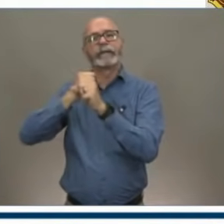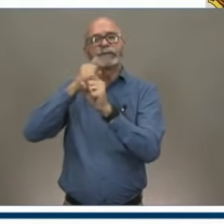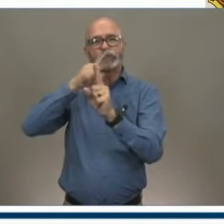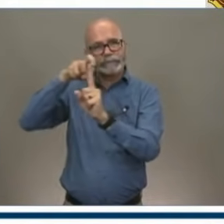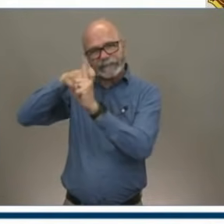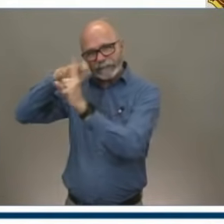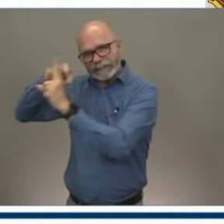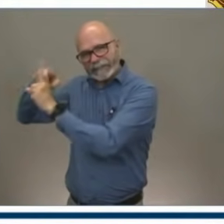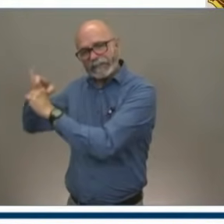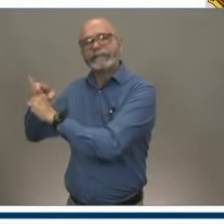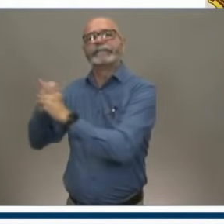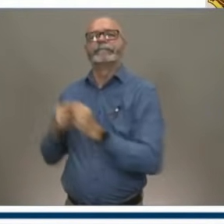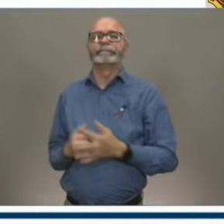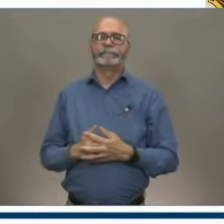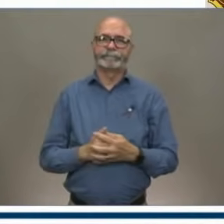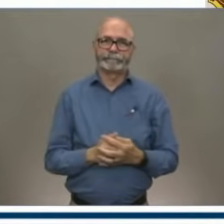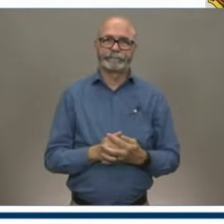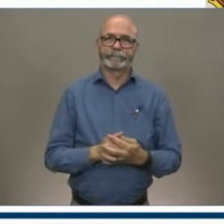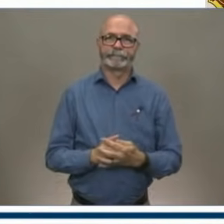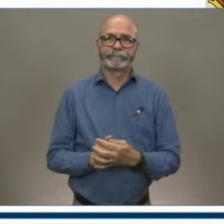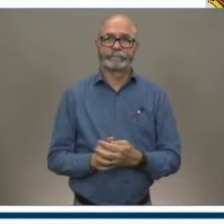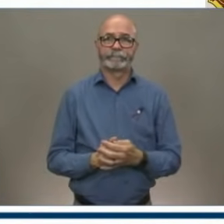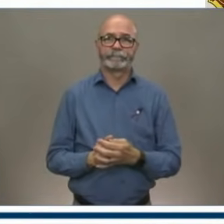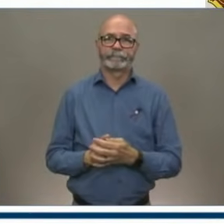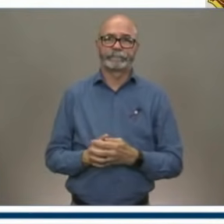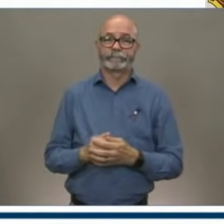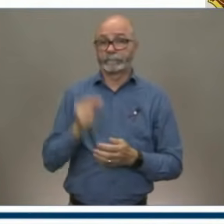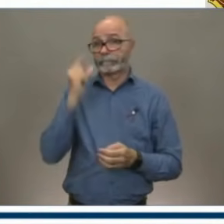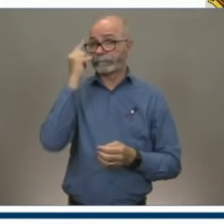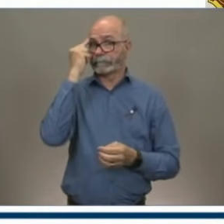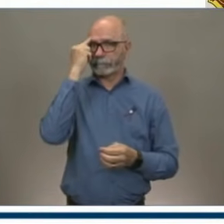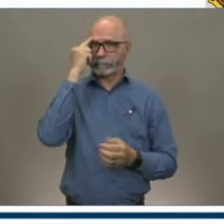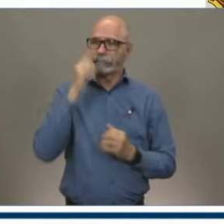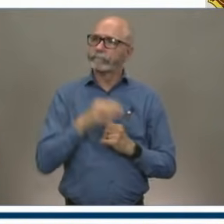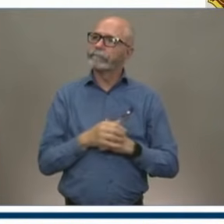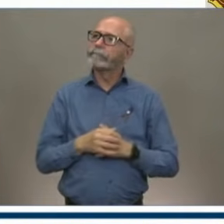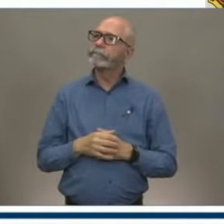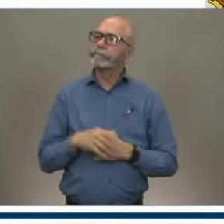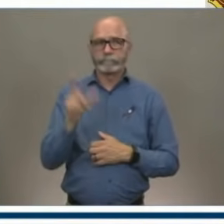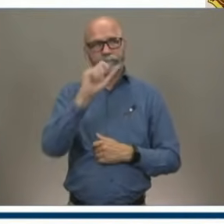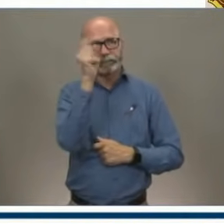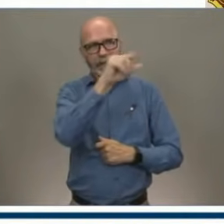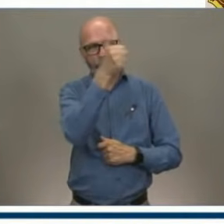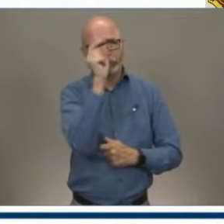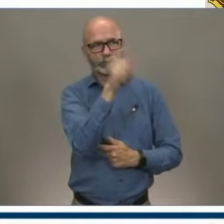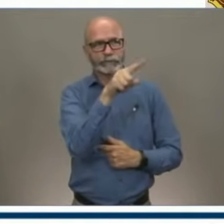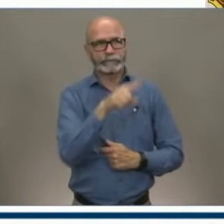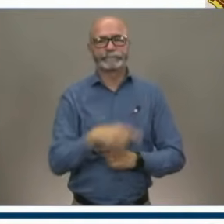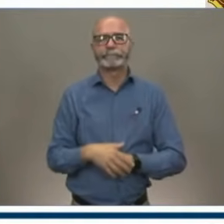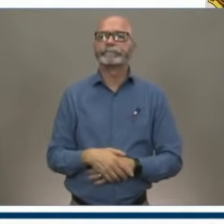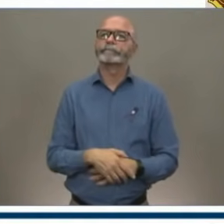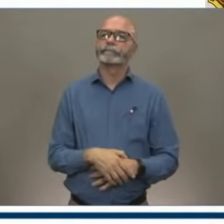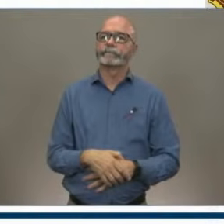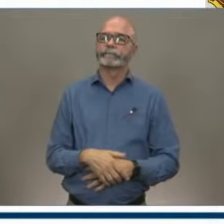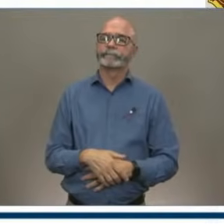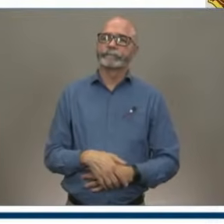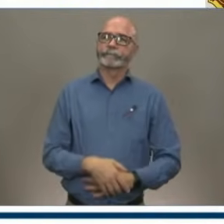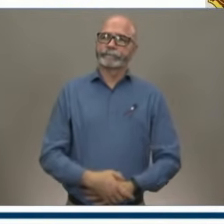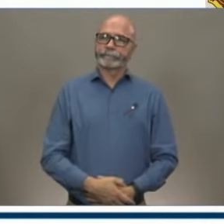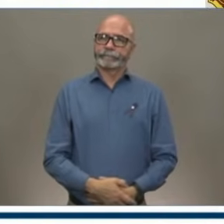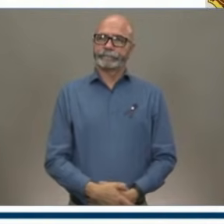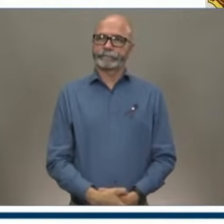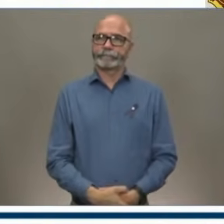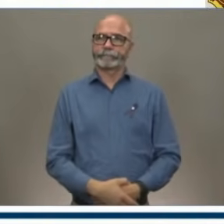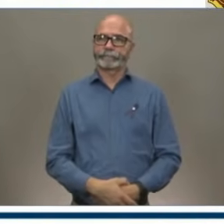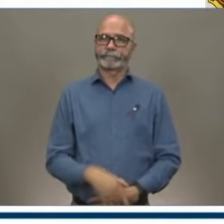follow-up. Second one is generally have data around active cases in the capital area,